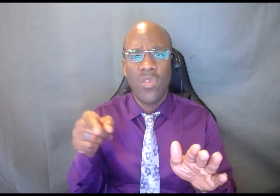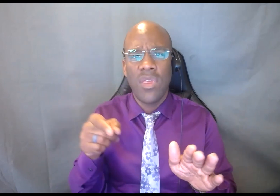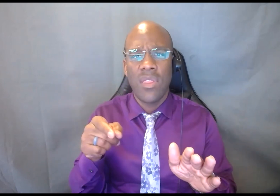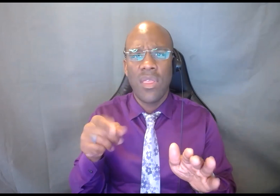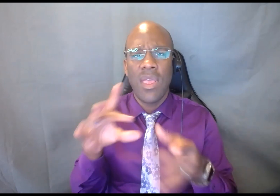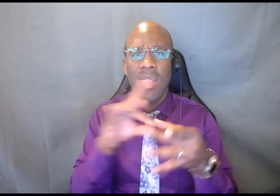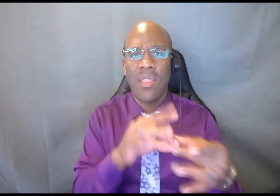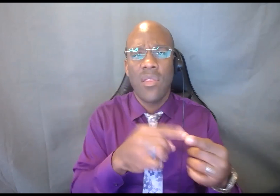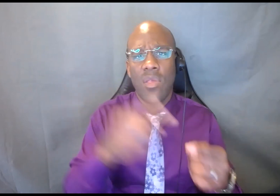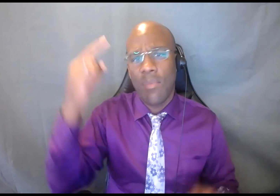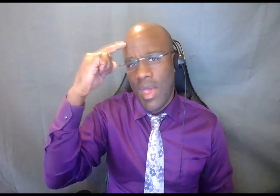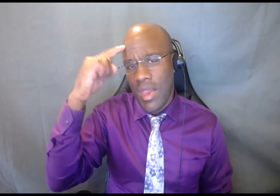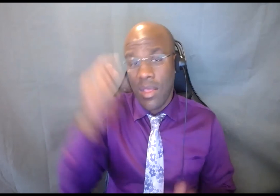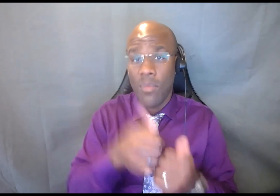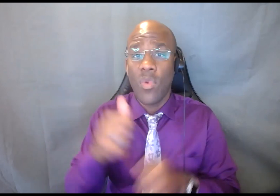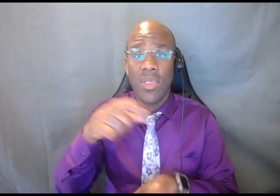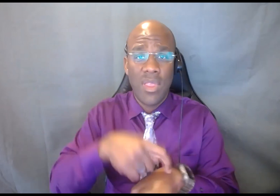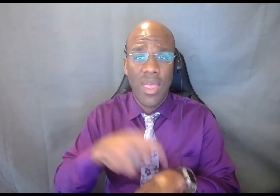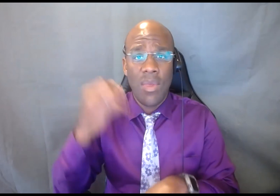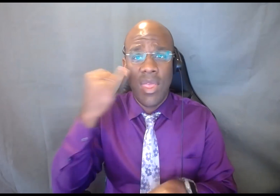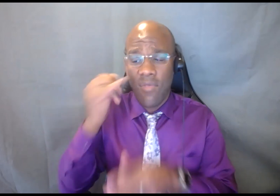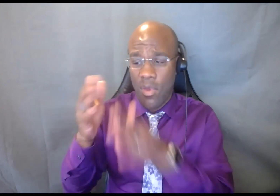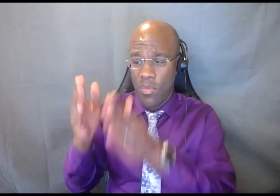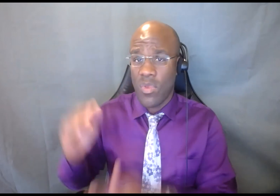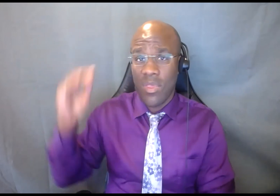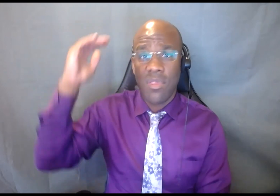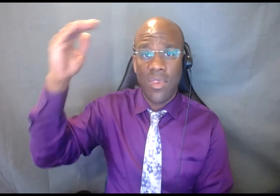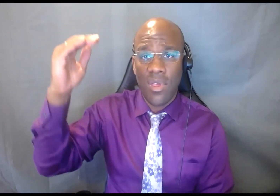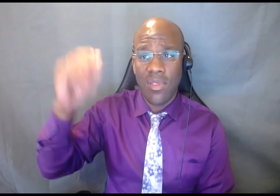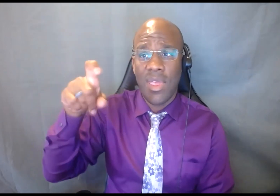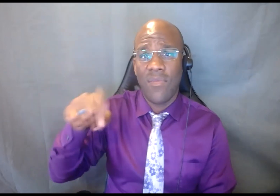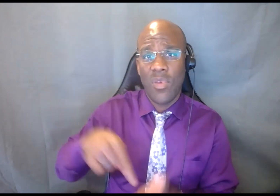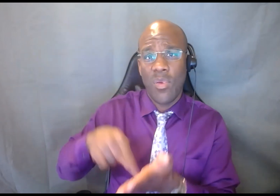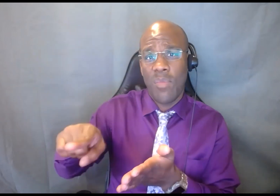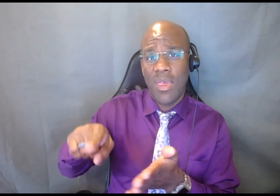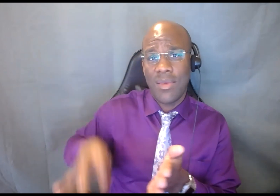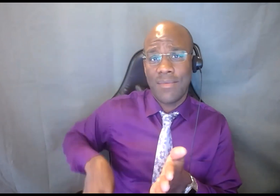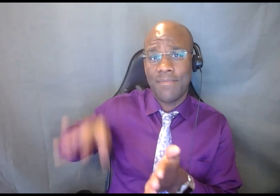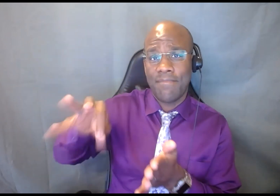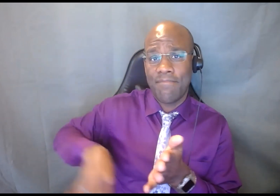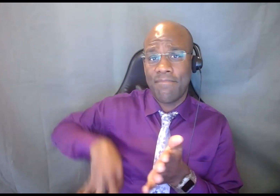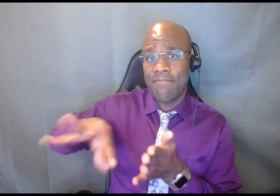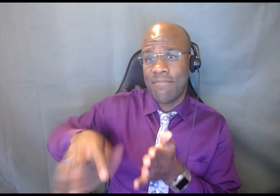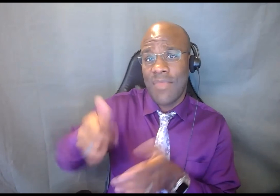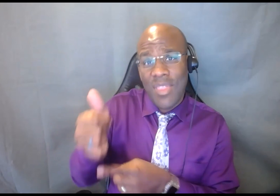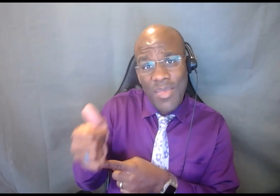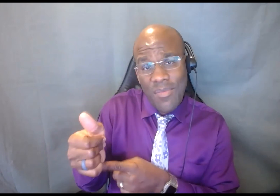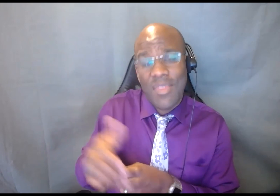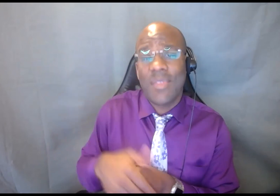of the time, if you're an adult, it's private pay in those situations, and families have to go about and